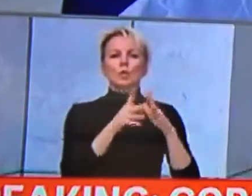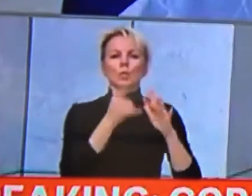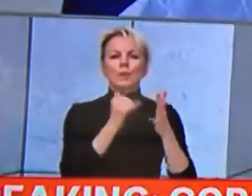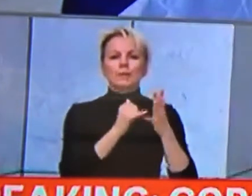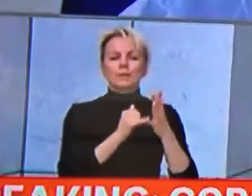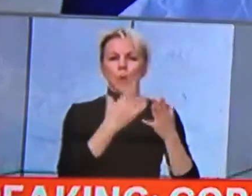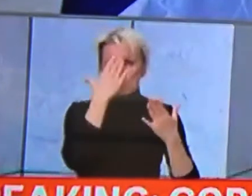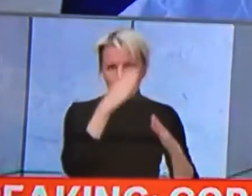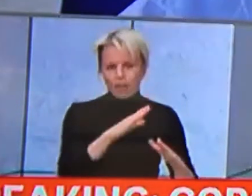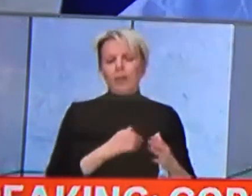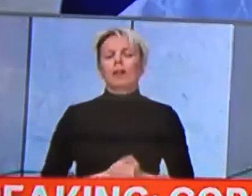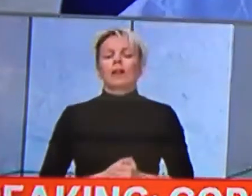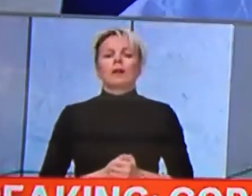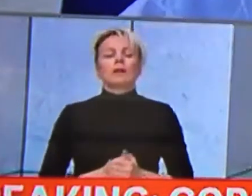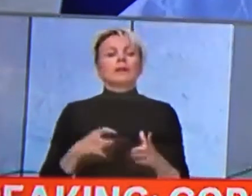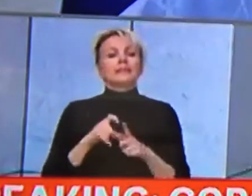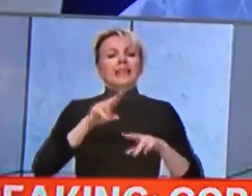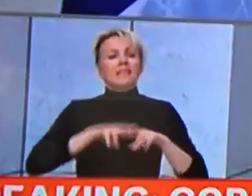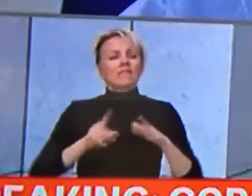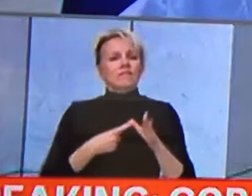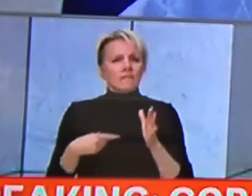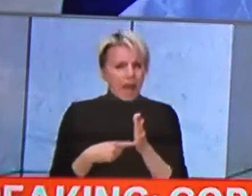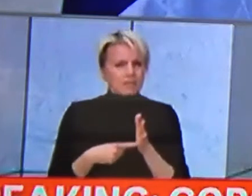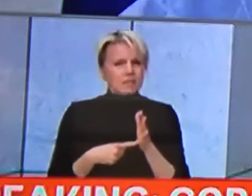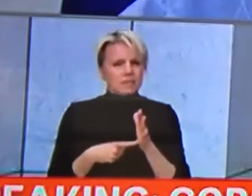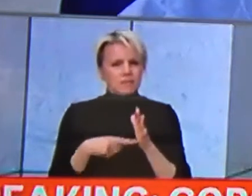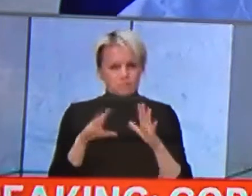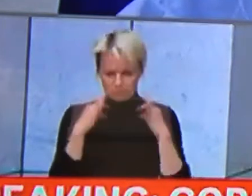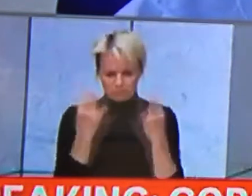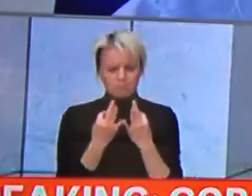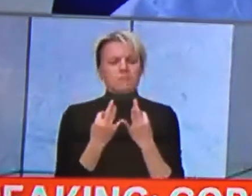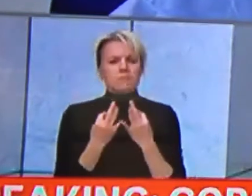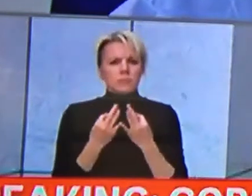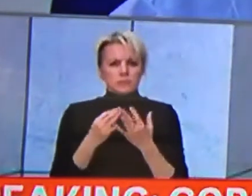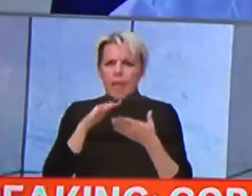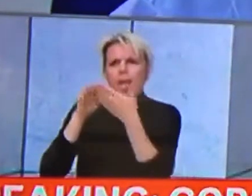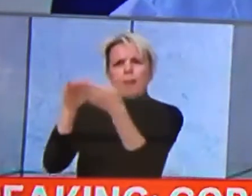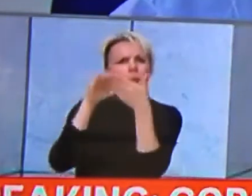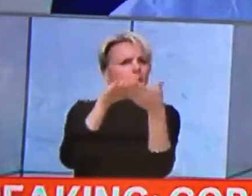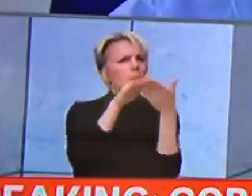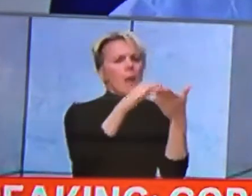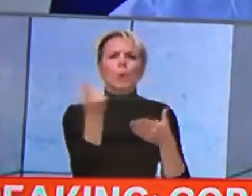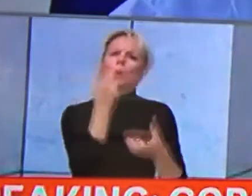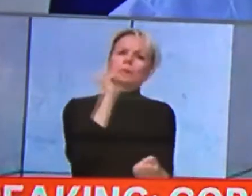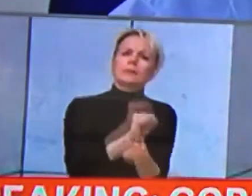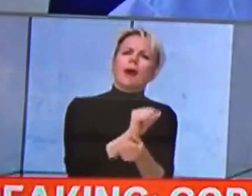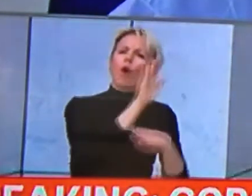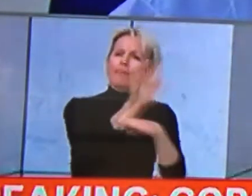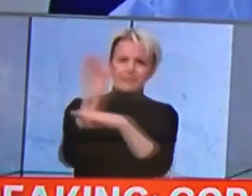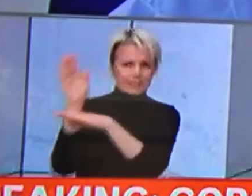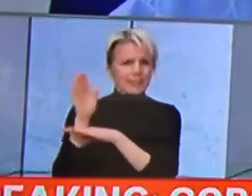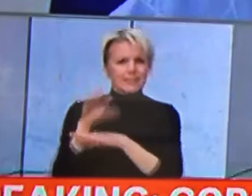the Department of Foreign Affairs and Trade is working on all of those cases. But for those Australians who've had an opportunity,